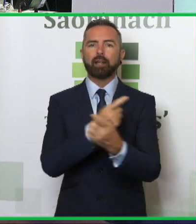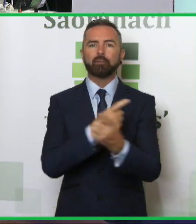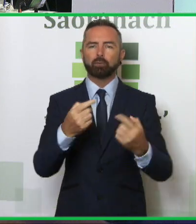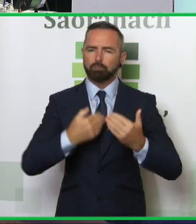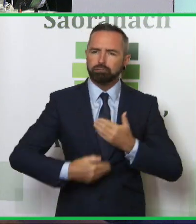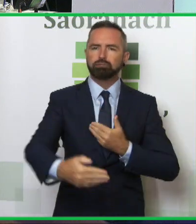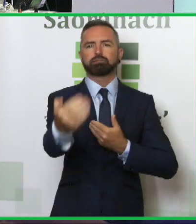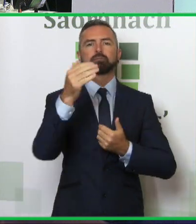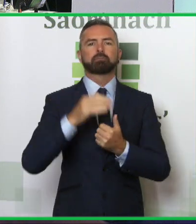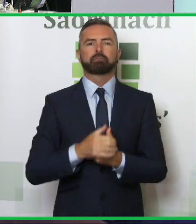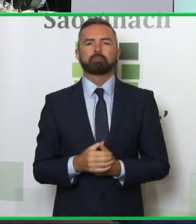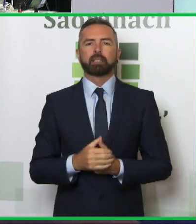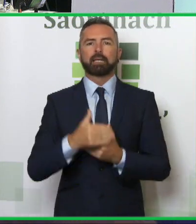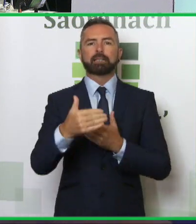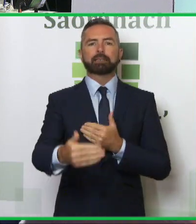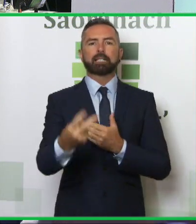running. Stage 2.